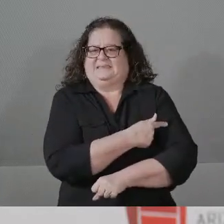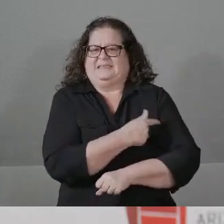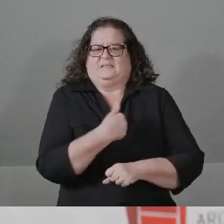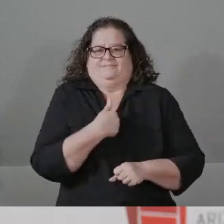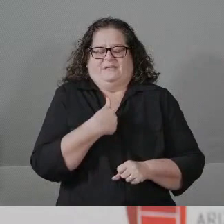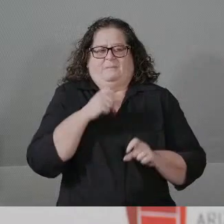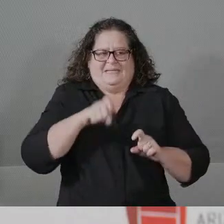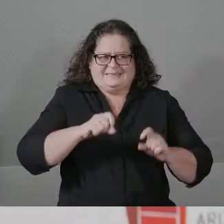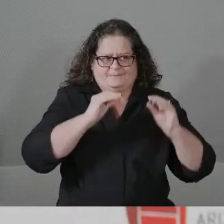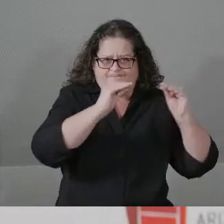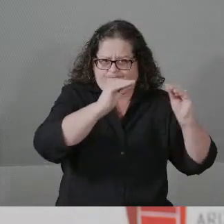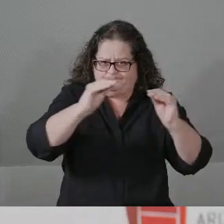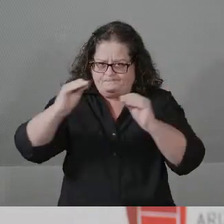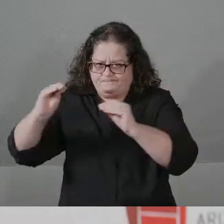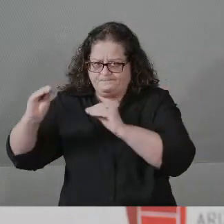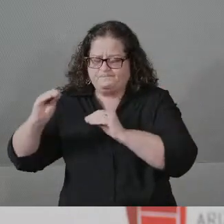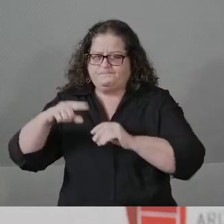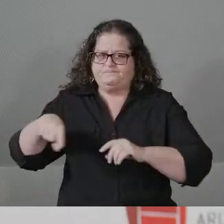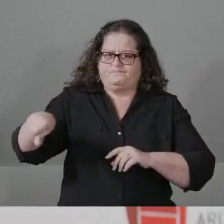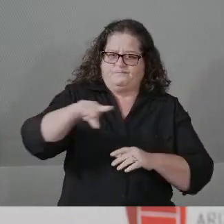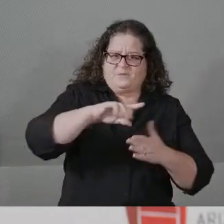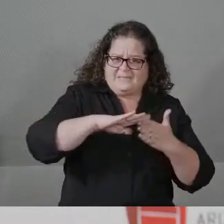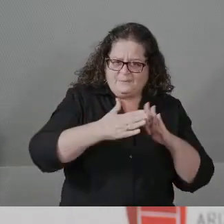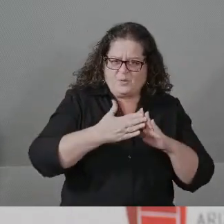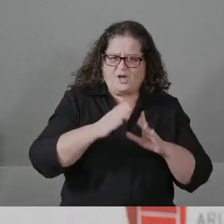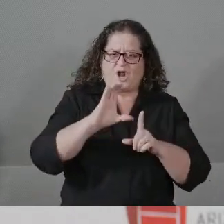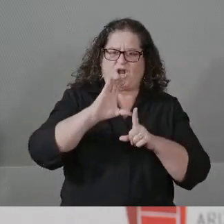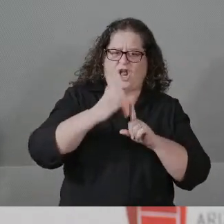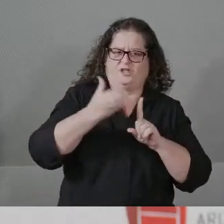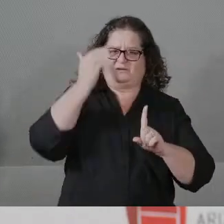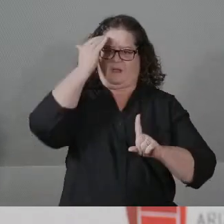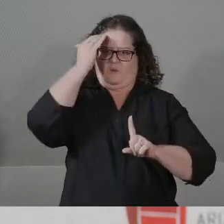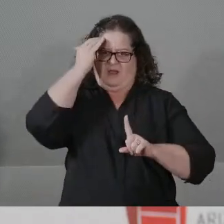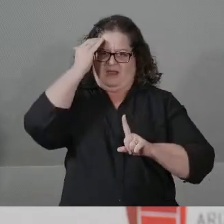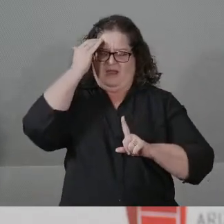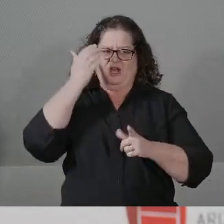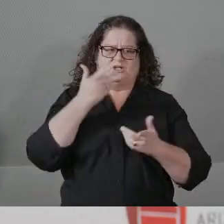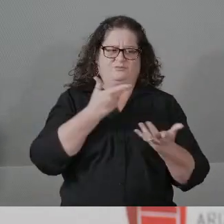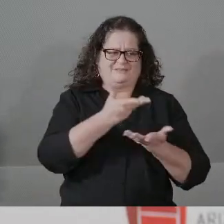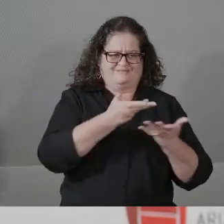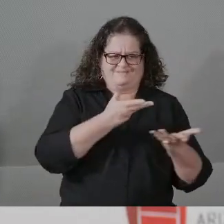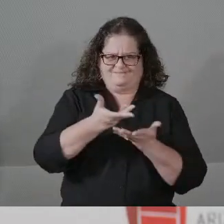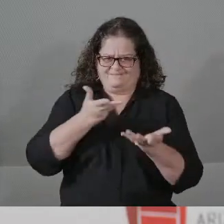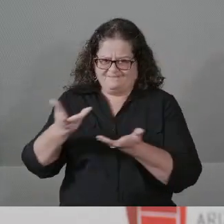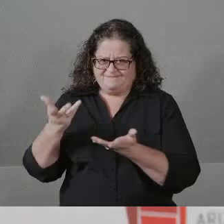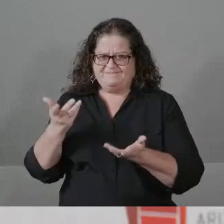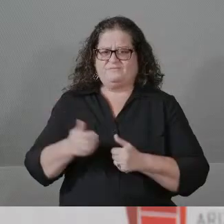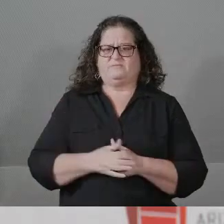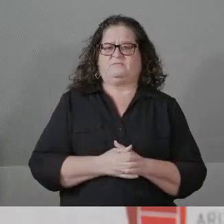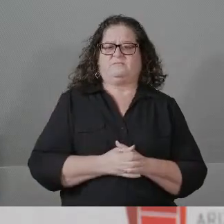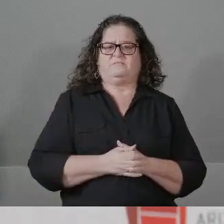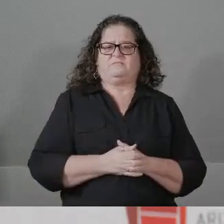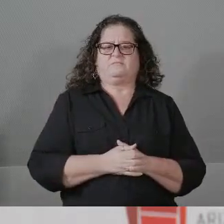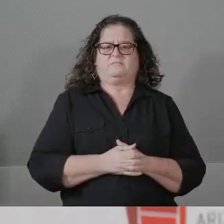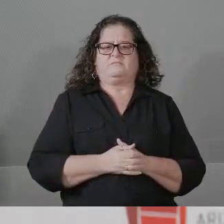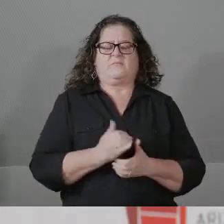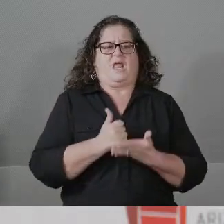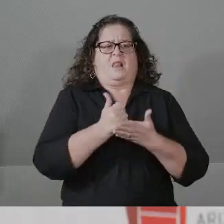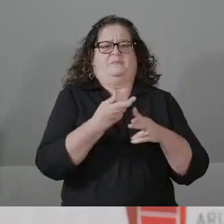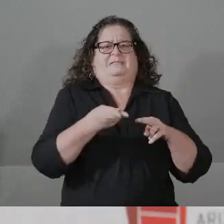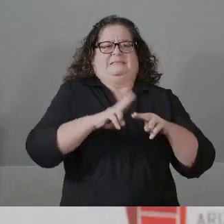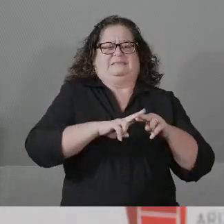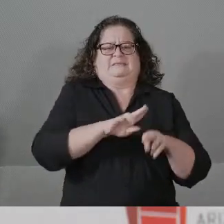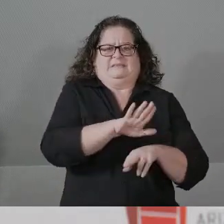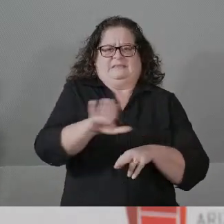culturally competent manner about the risk and benefits to build public confidence. At Equality Health, we